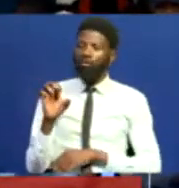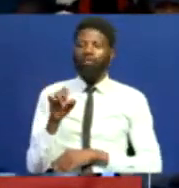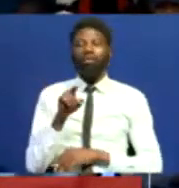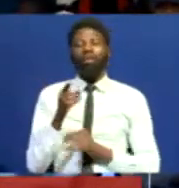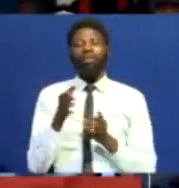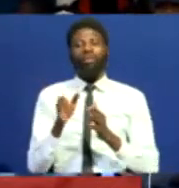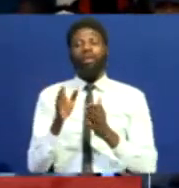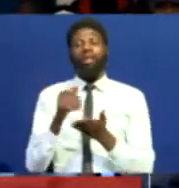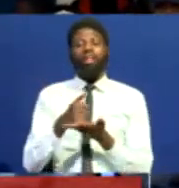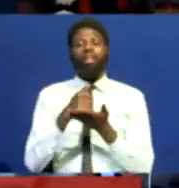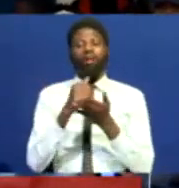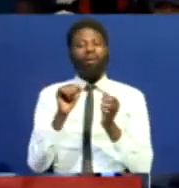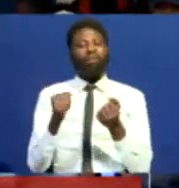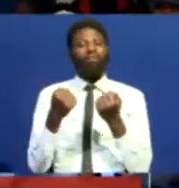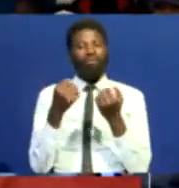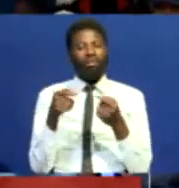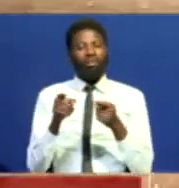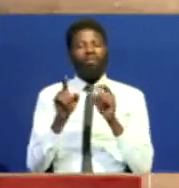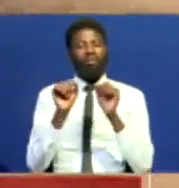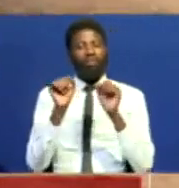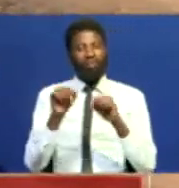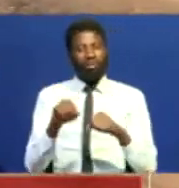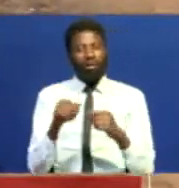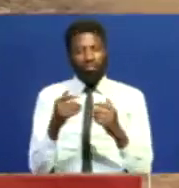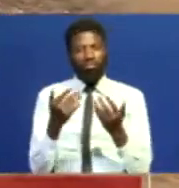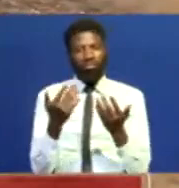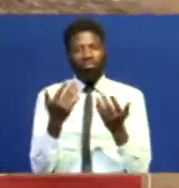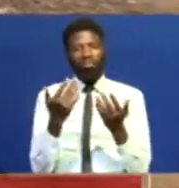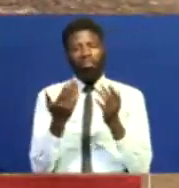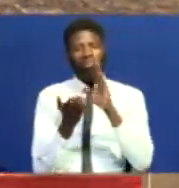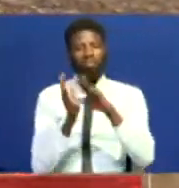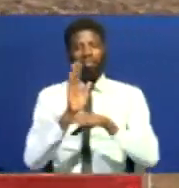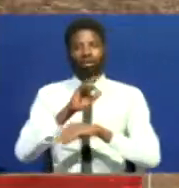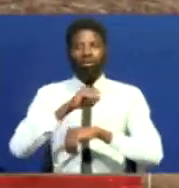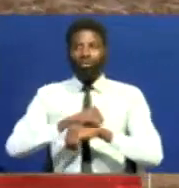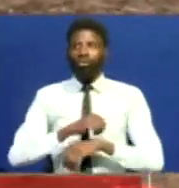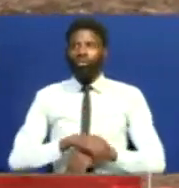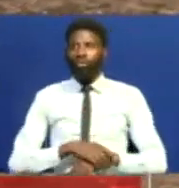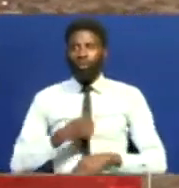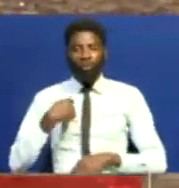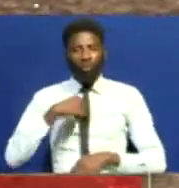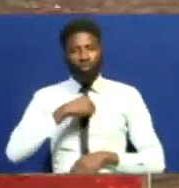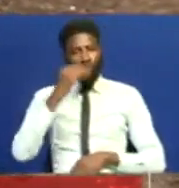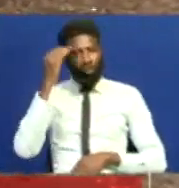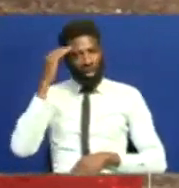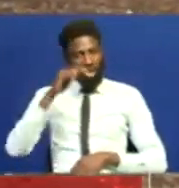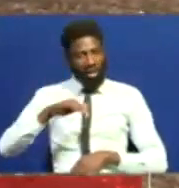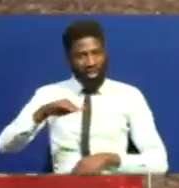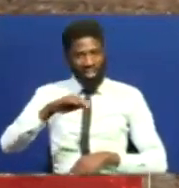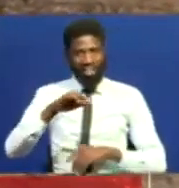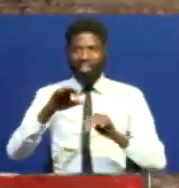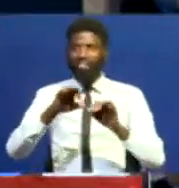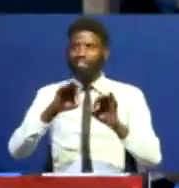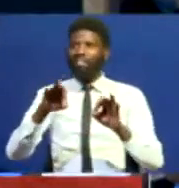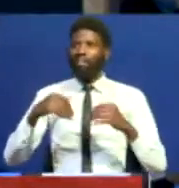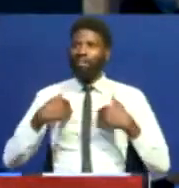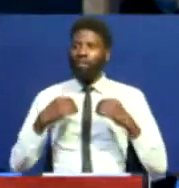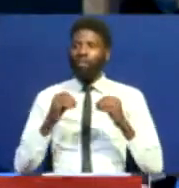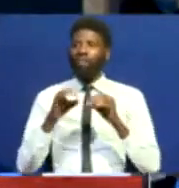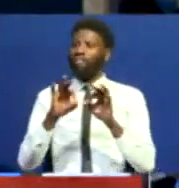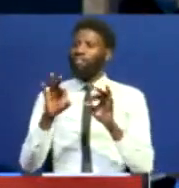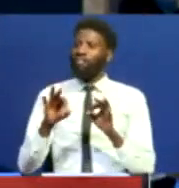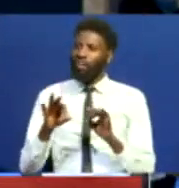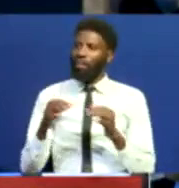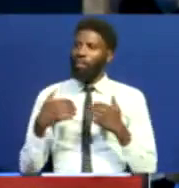them safe so that they can go to school. We know very well that like summer we don't have a ground, and you can see the way the field is. We are praying that